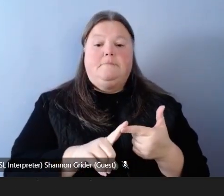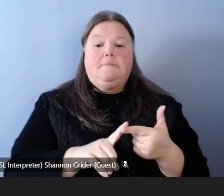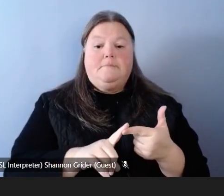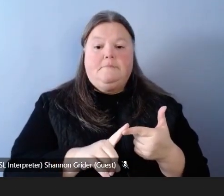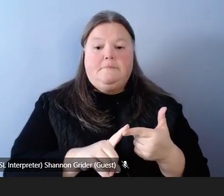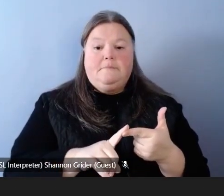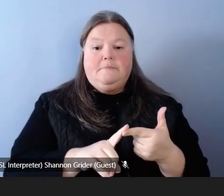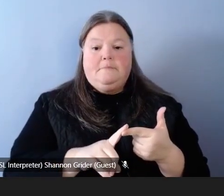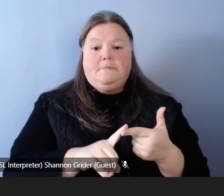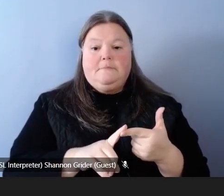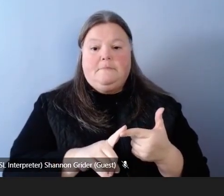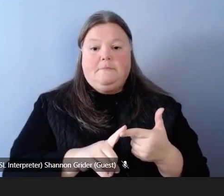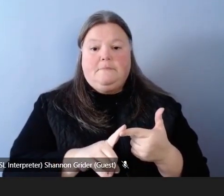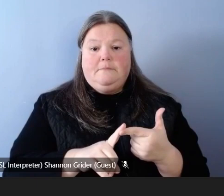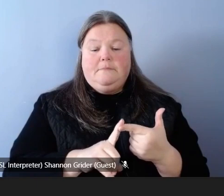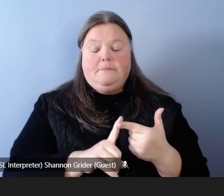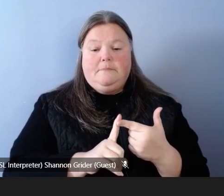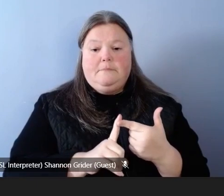Number